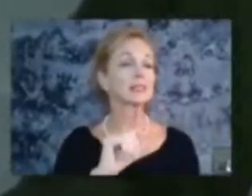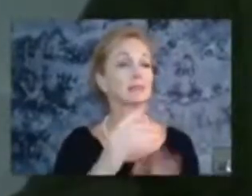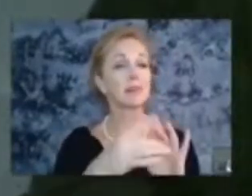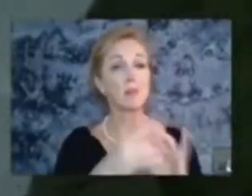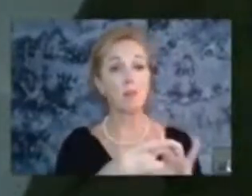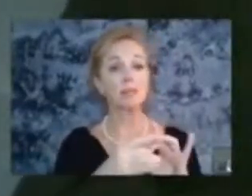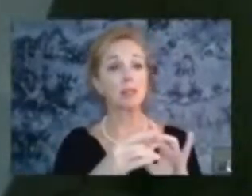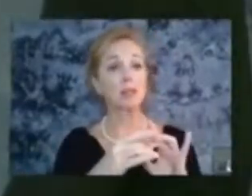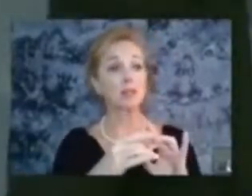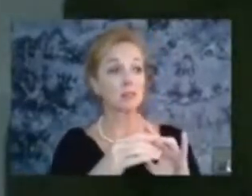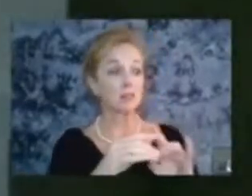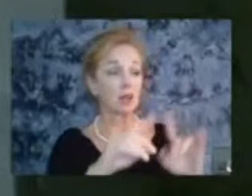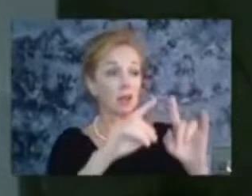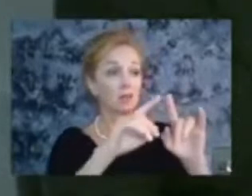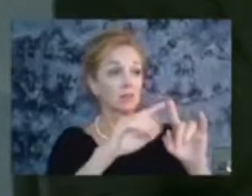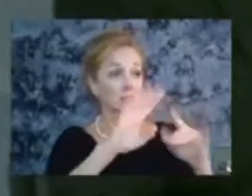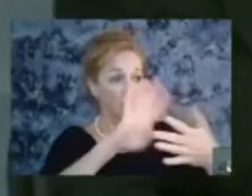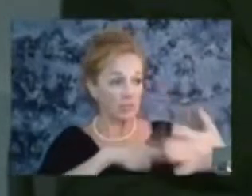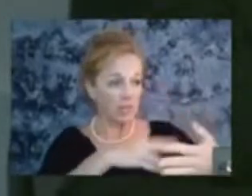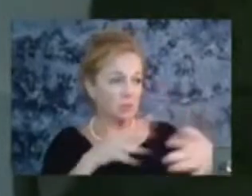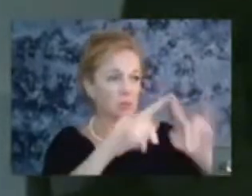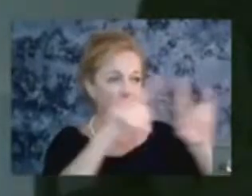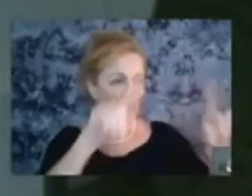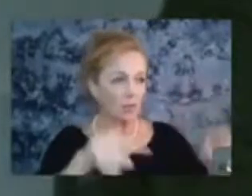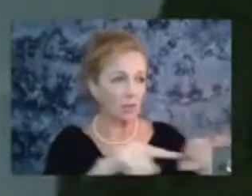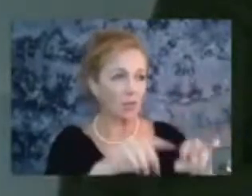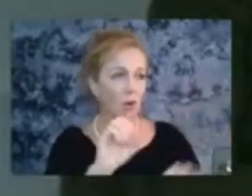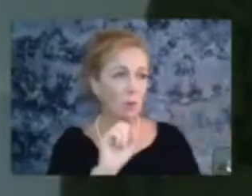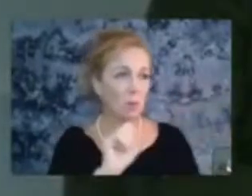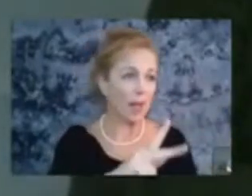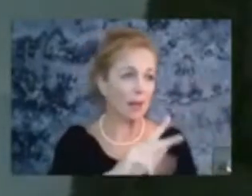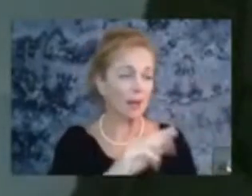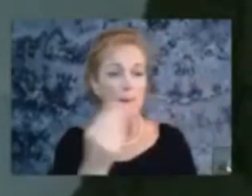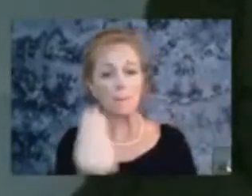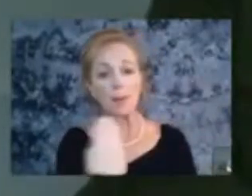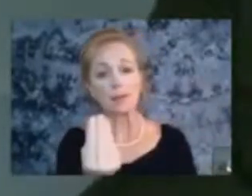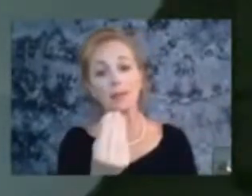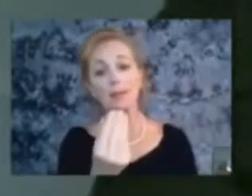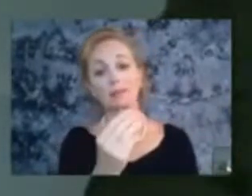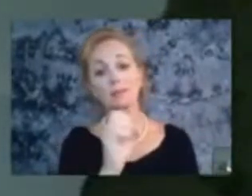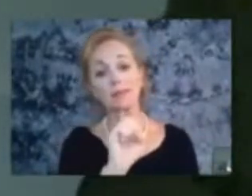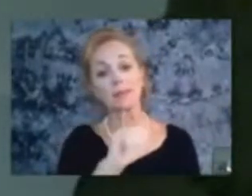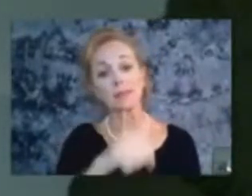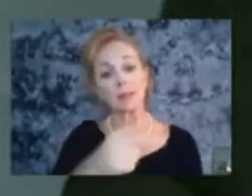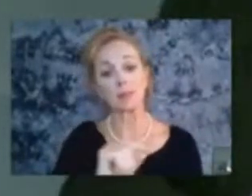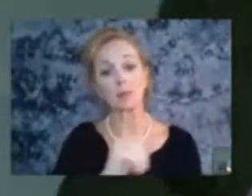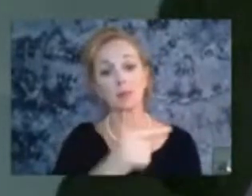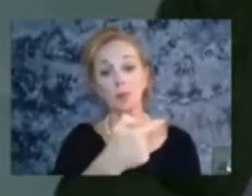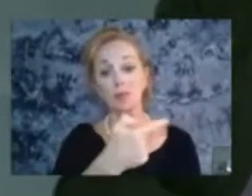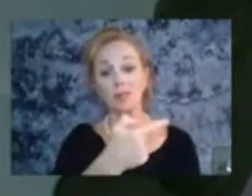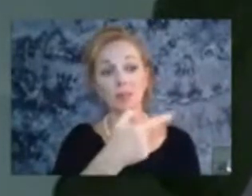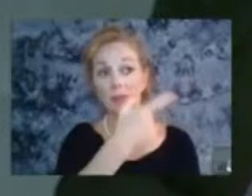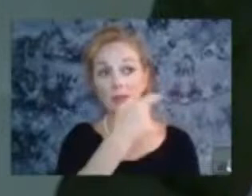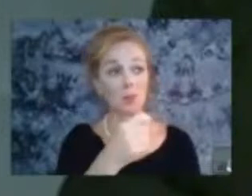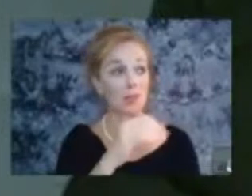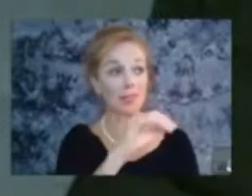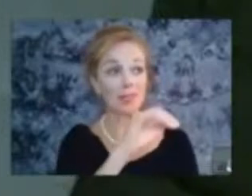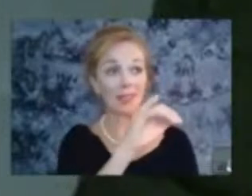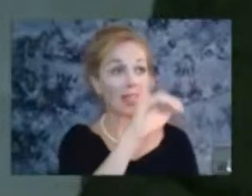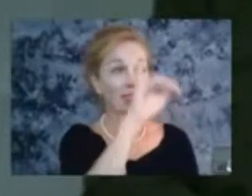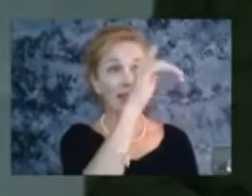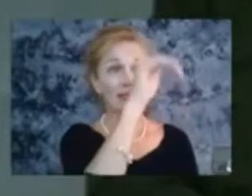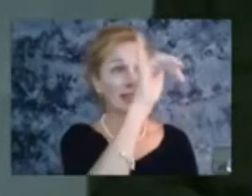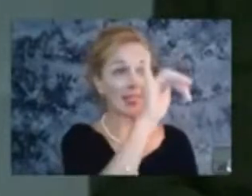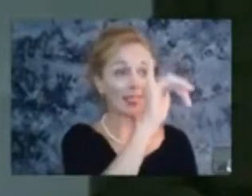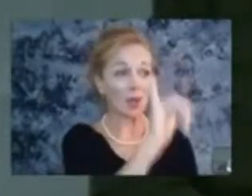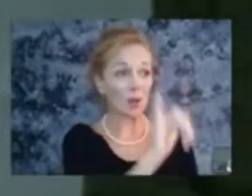back Monday the 21st of September, because we're in the yellow on all the things that we said that were important